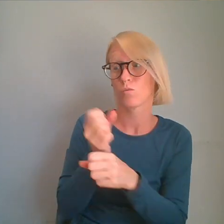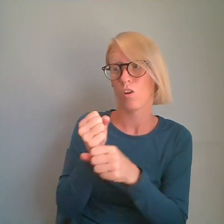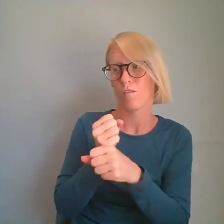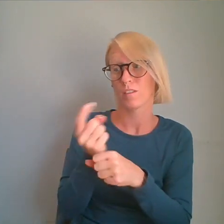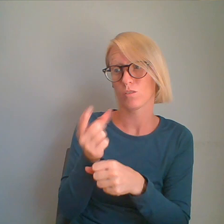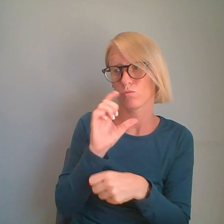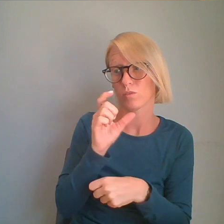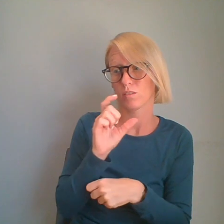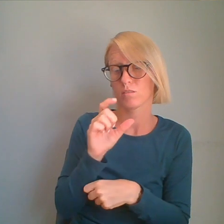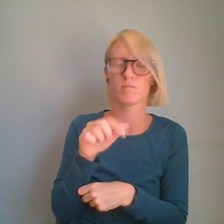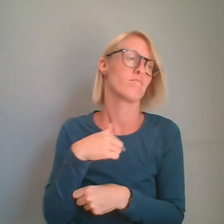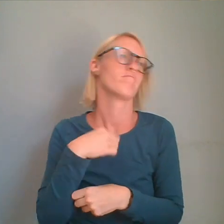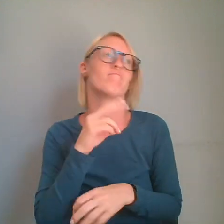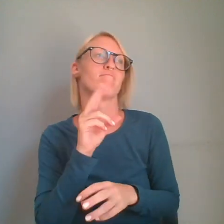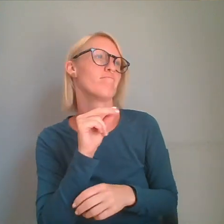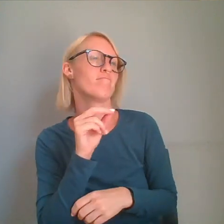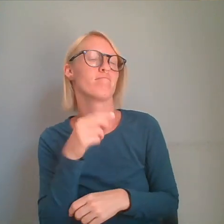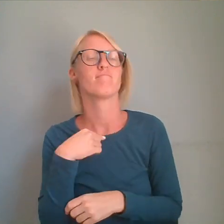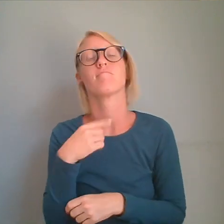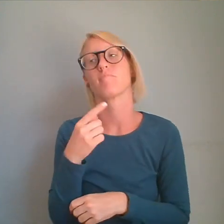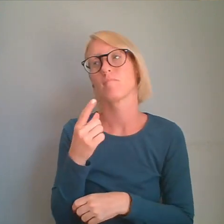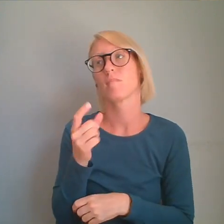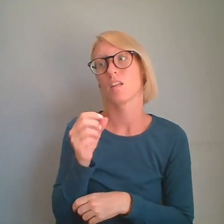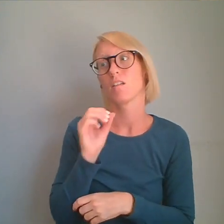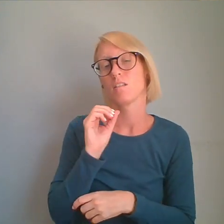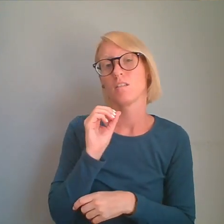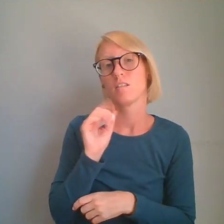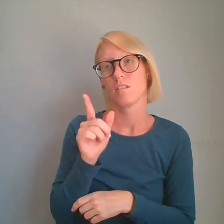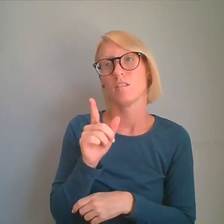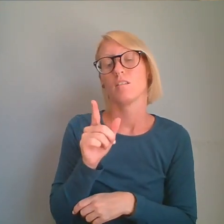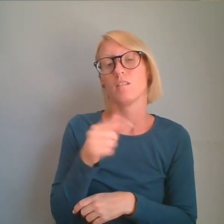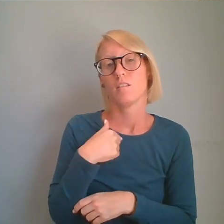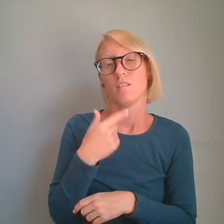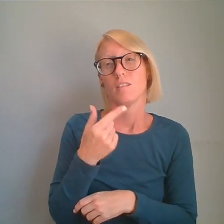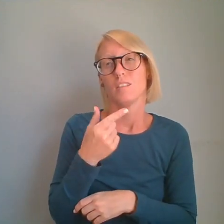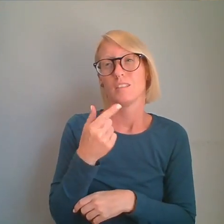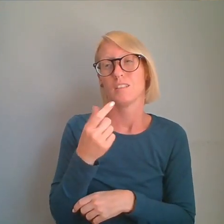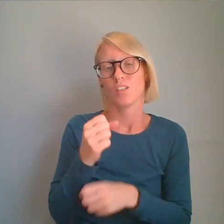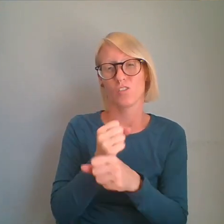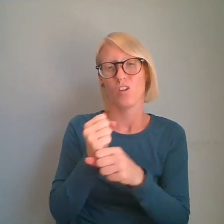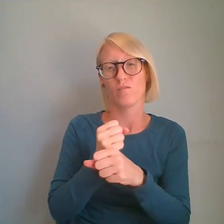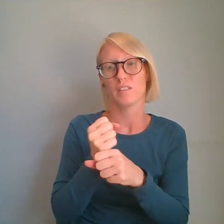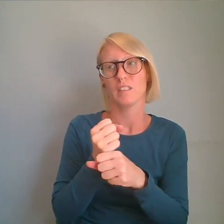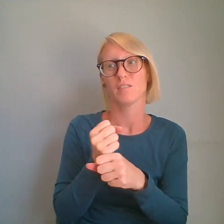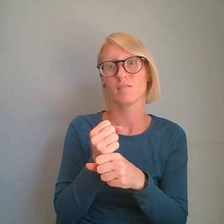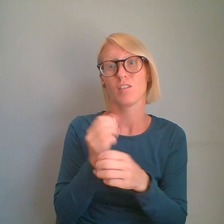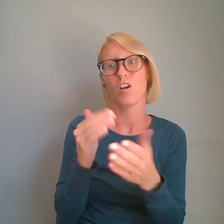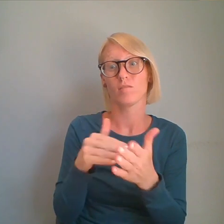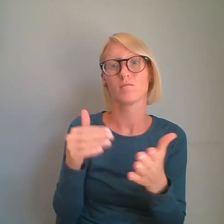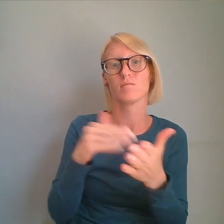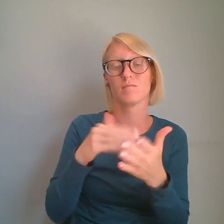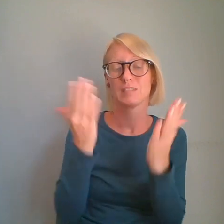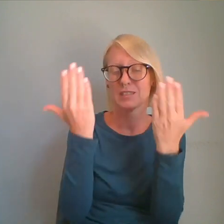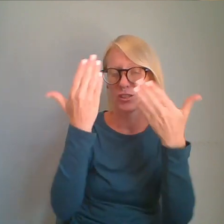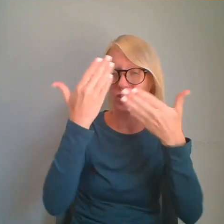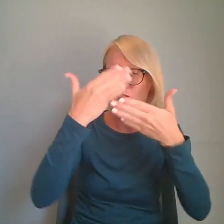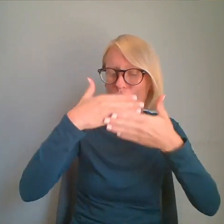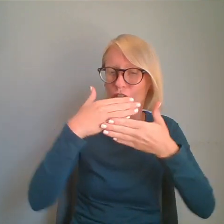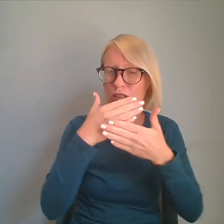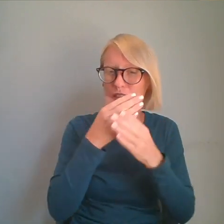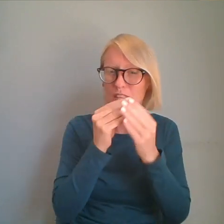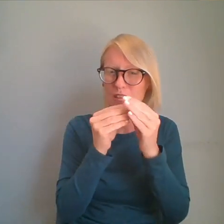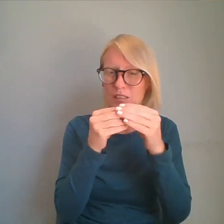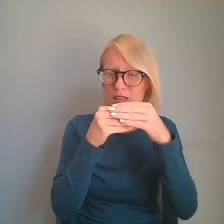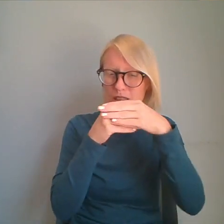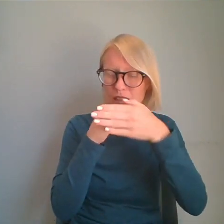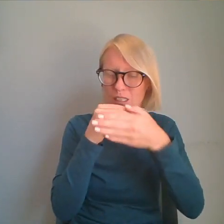has been known to stain your teeth and darken the enamel on the surface of your tooth. So it's good that you don't